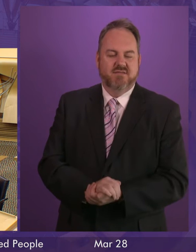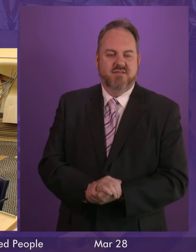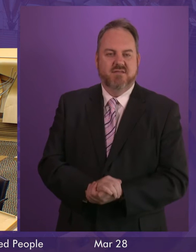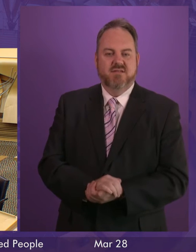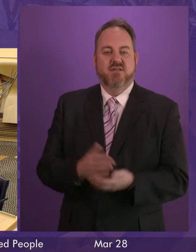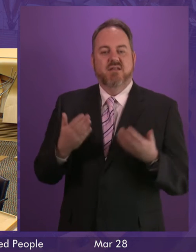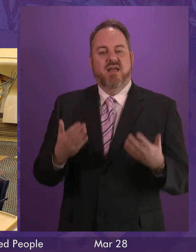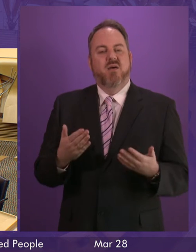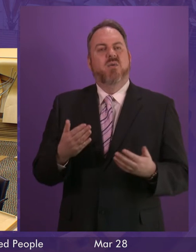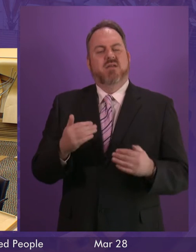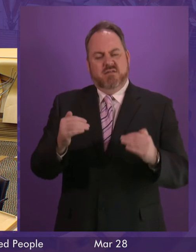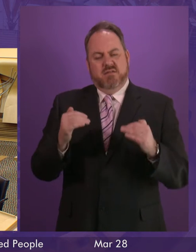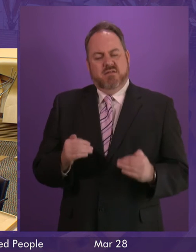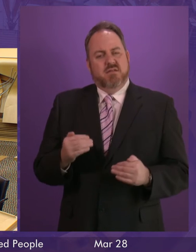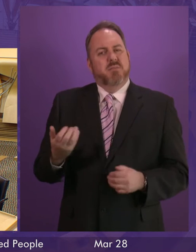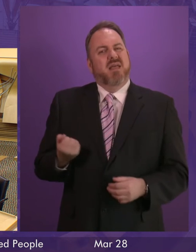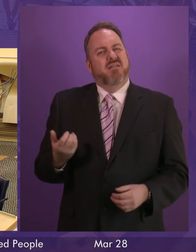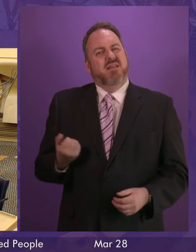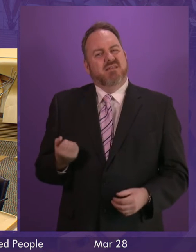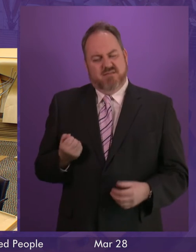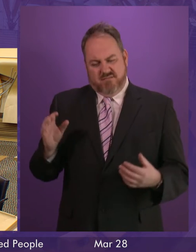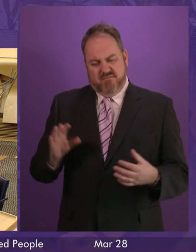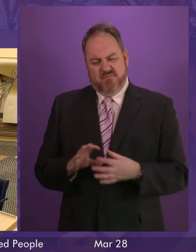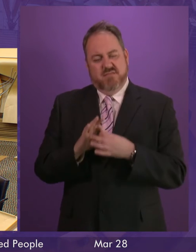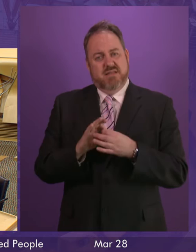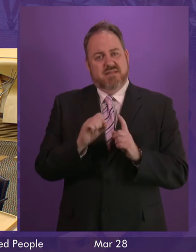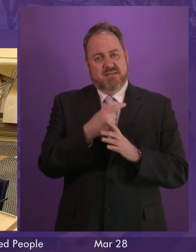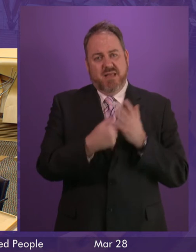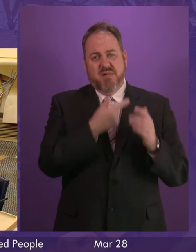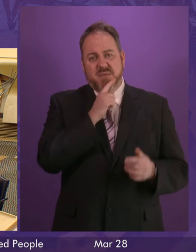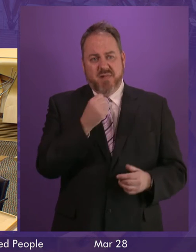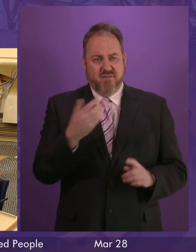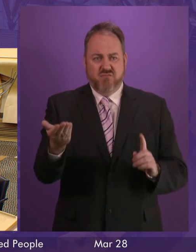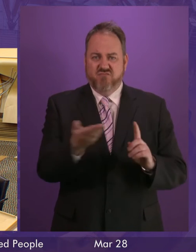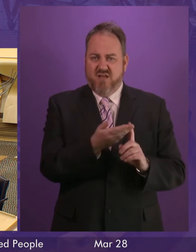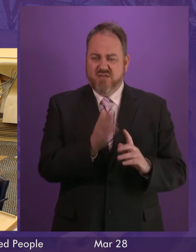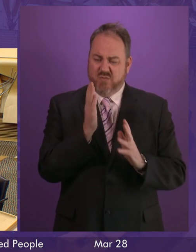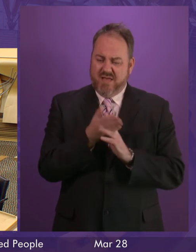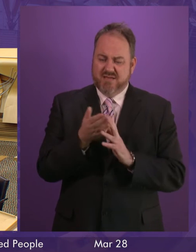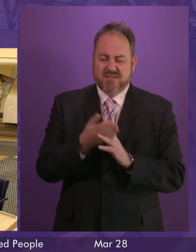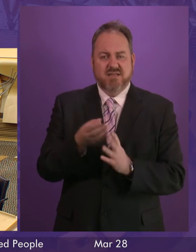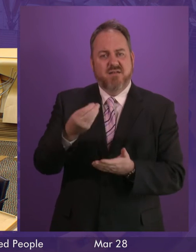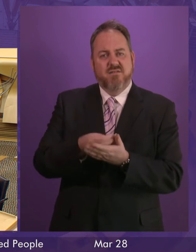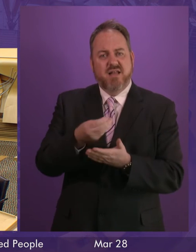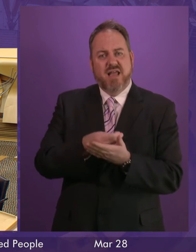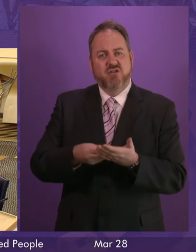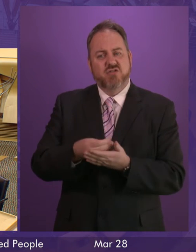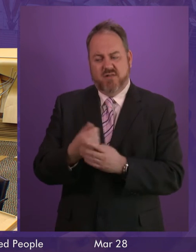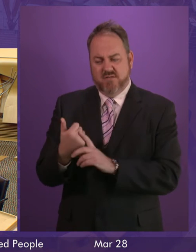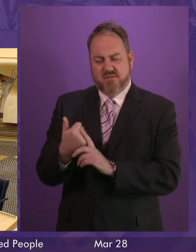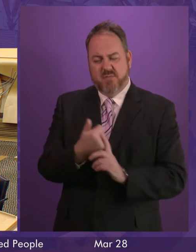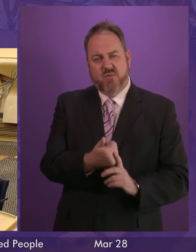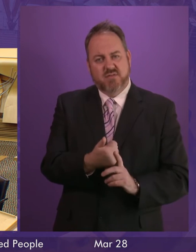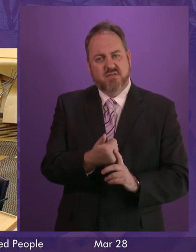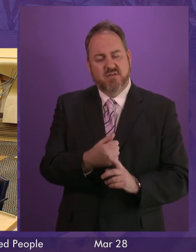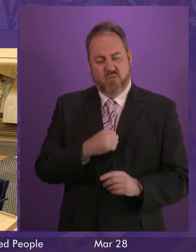Presiding Officer. Disabled people have a human right to Social Security and they should be supported to access the financial support they are entitled to. We are building